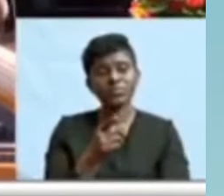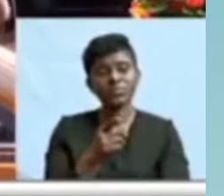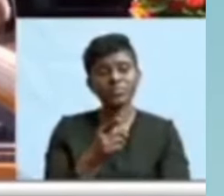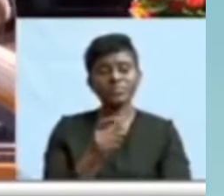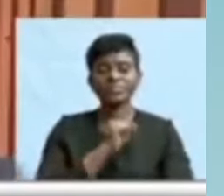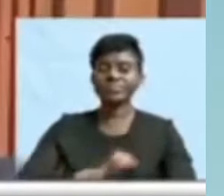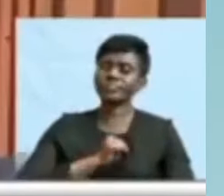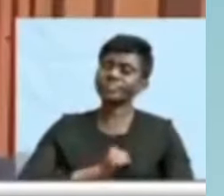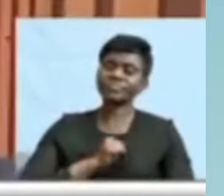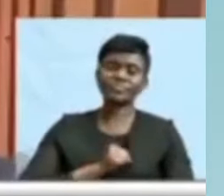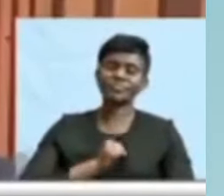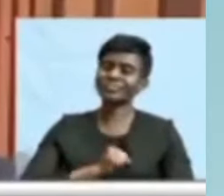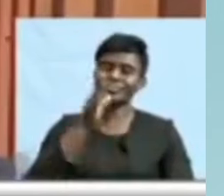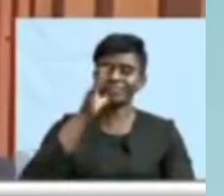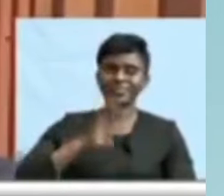Sorry, Madam Speaker.